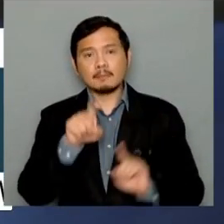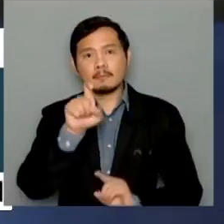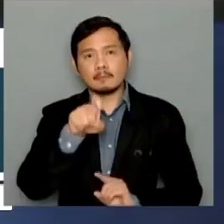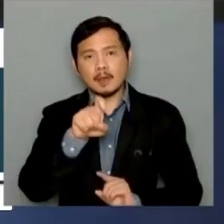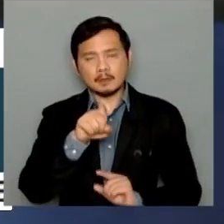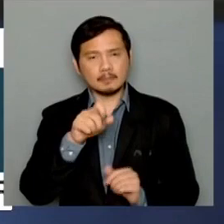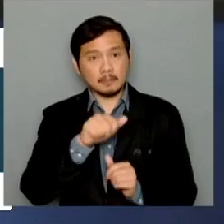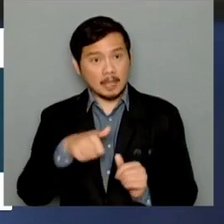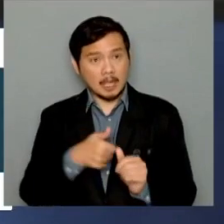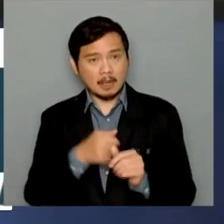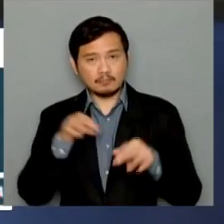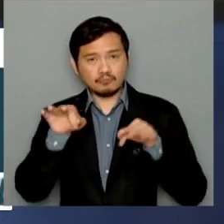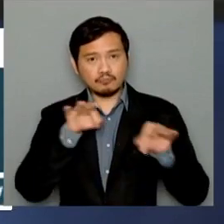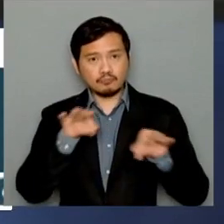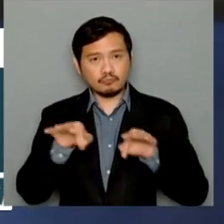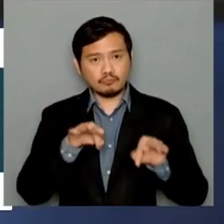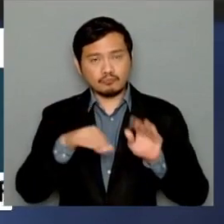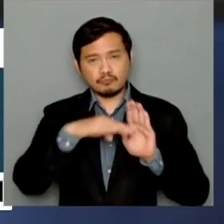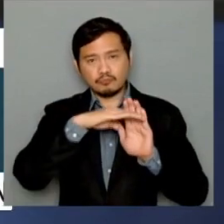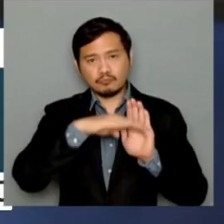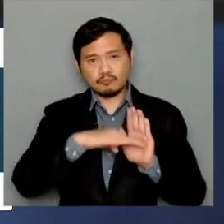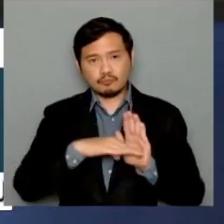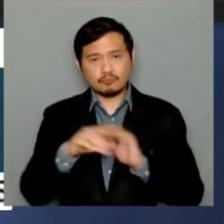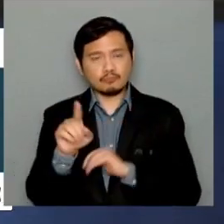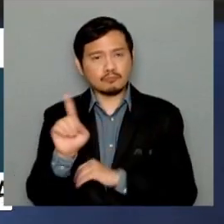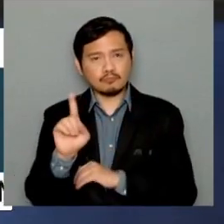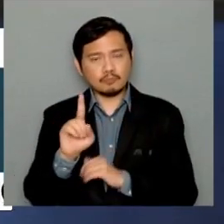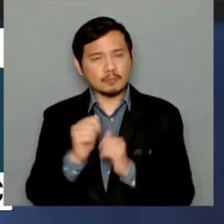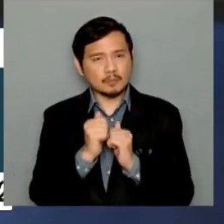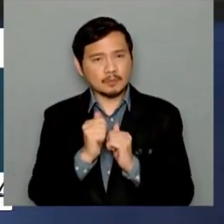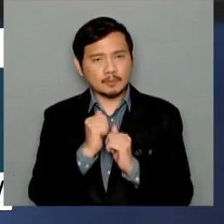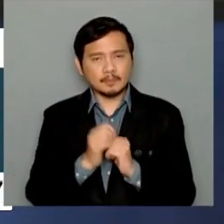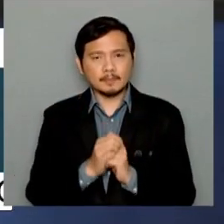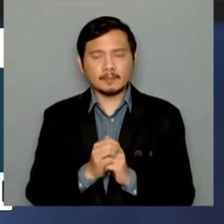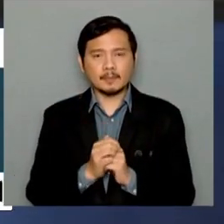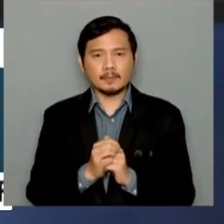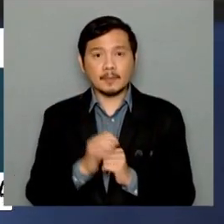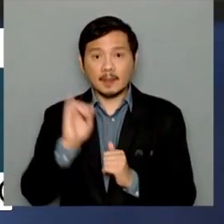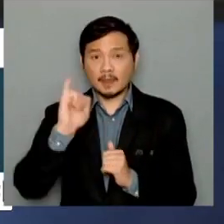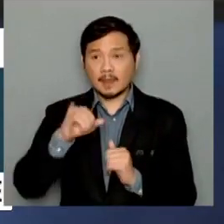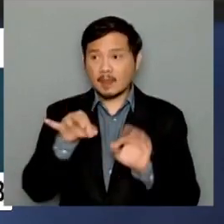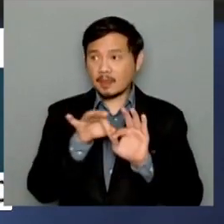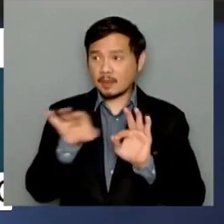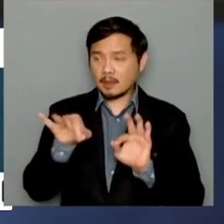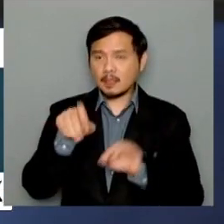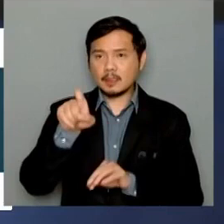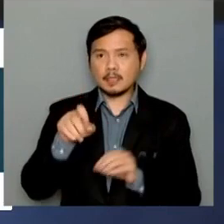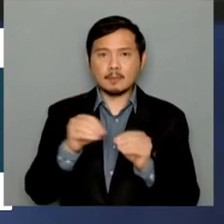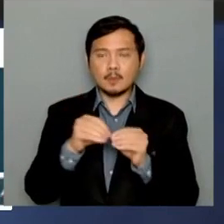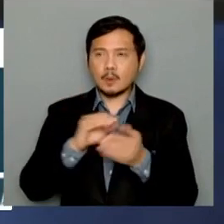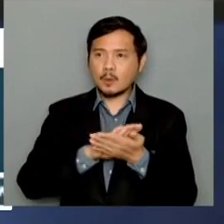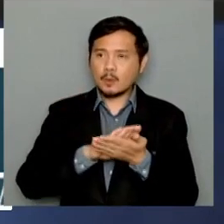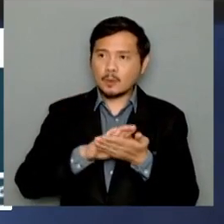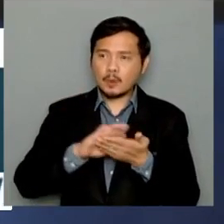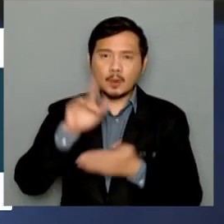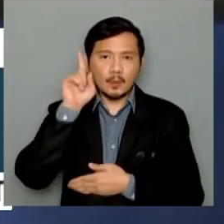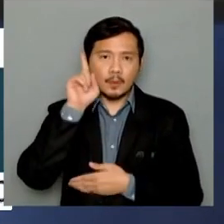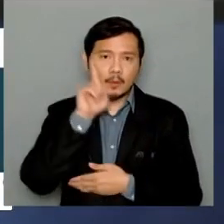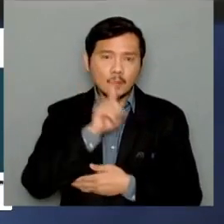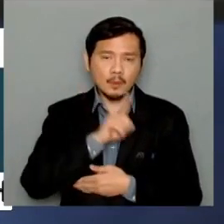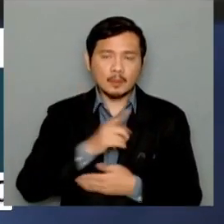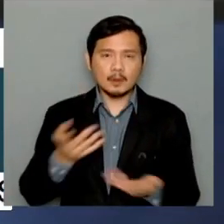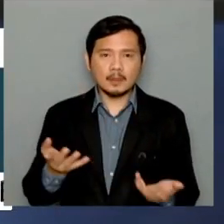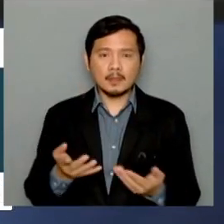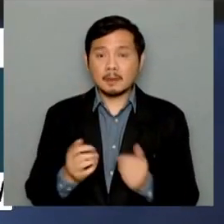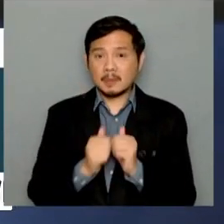that he merely wants these things to be sharpened. An approval of this law might result in a delay